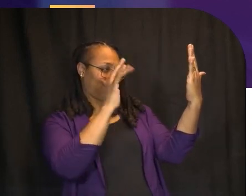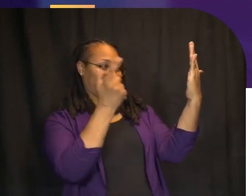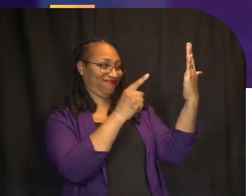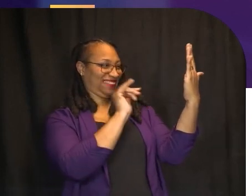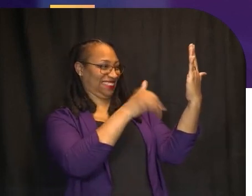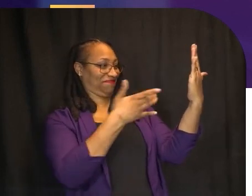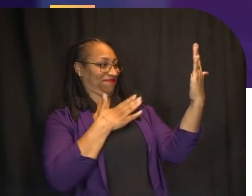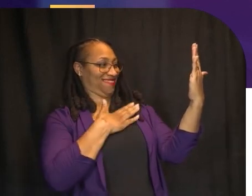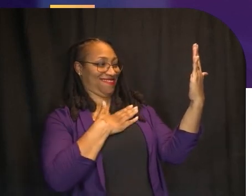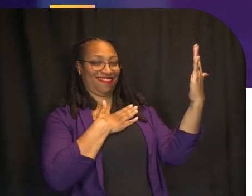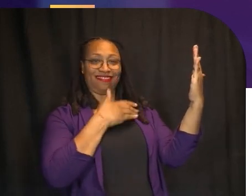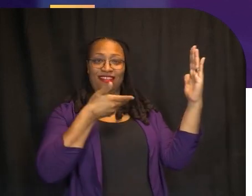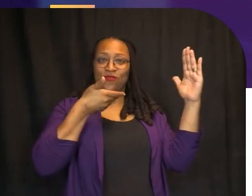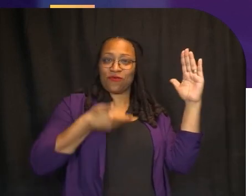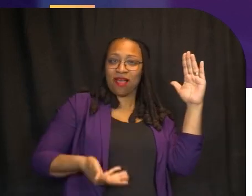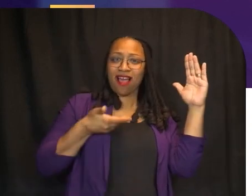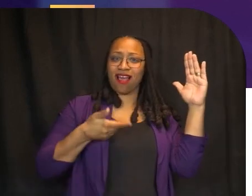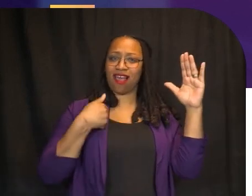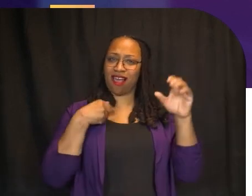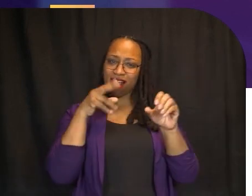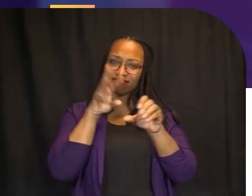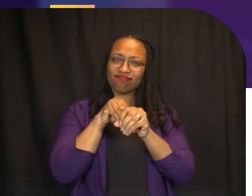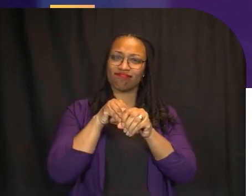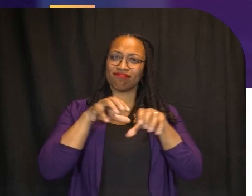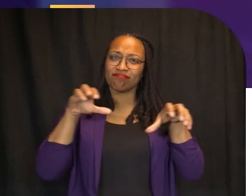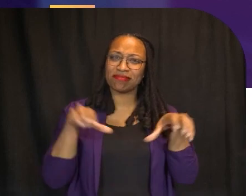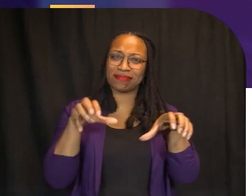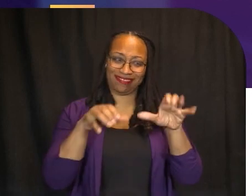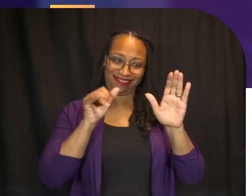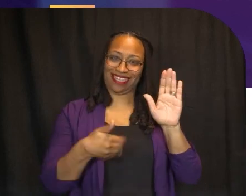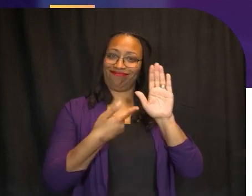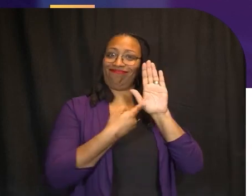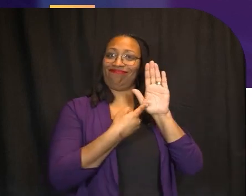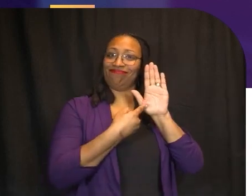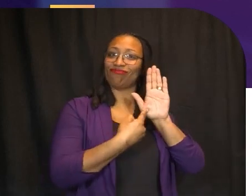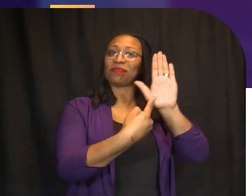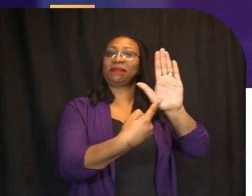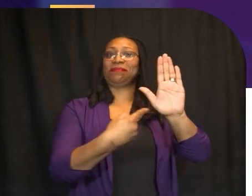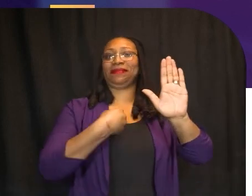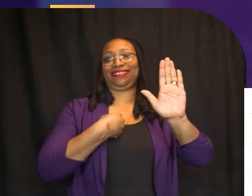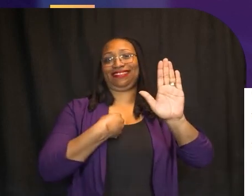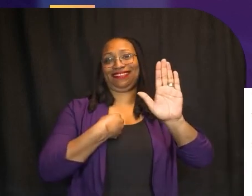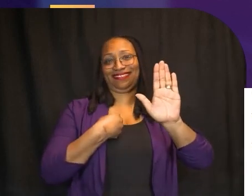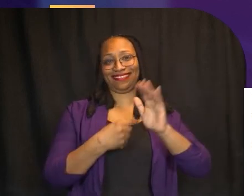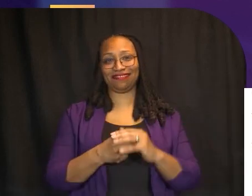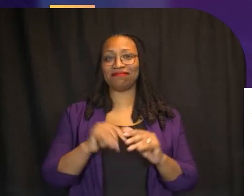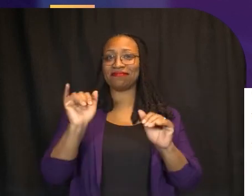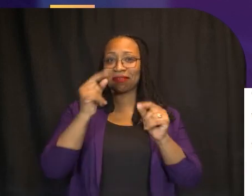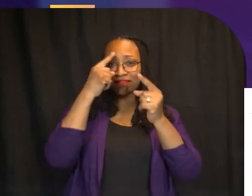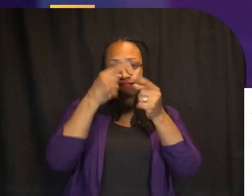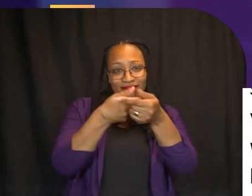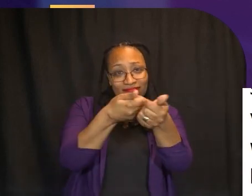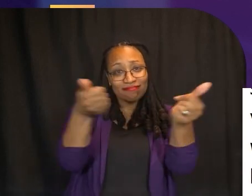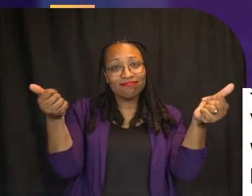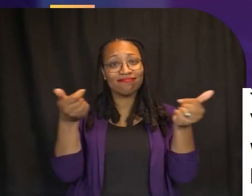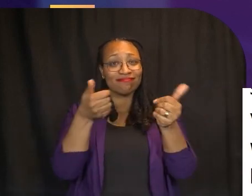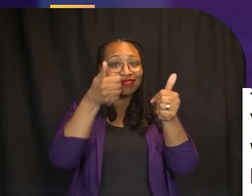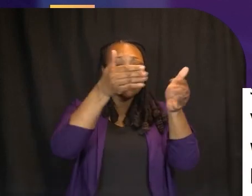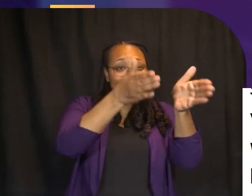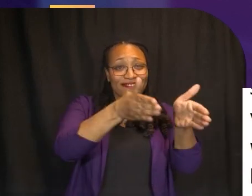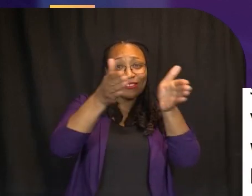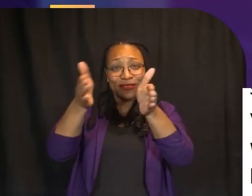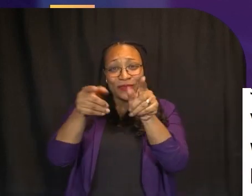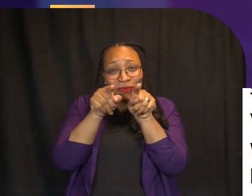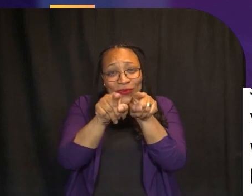want to be, and how we want to actively participate in community. For me, being part of this community